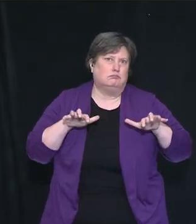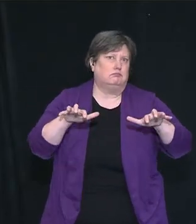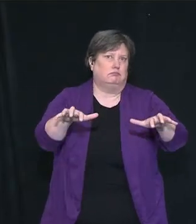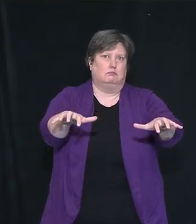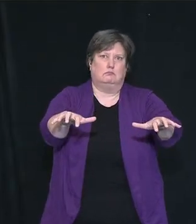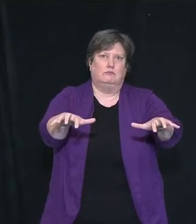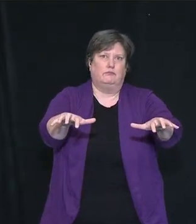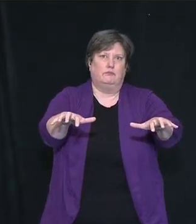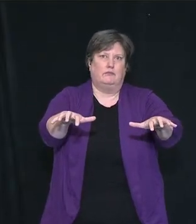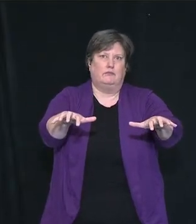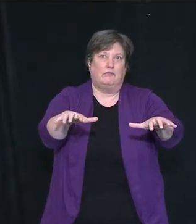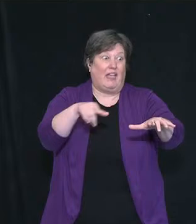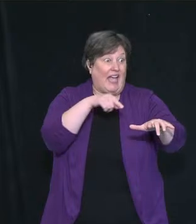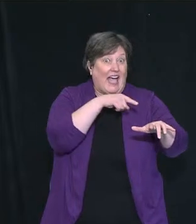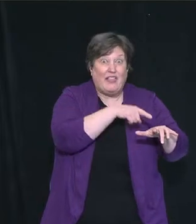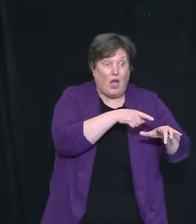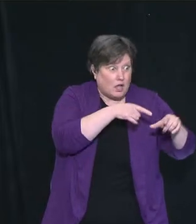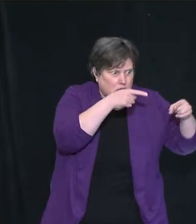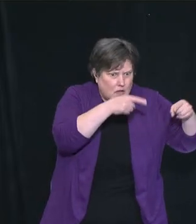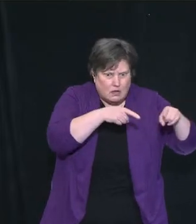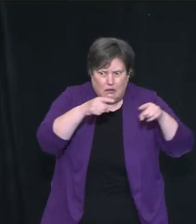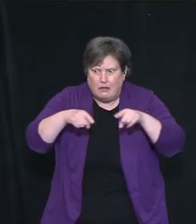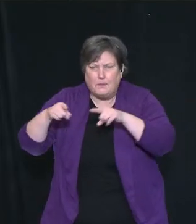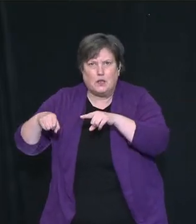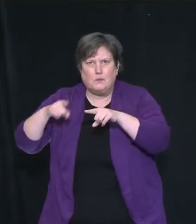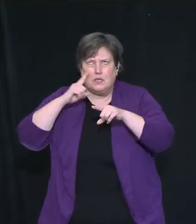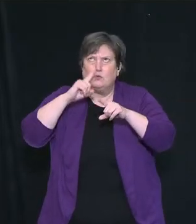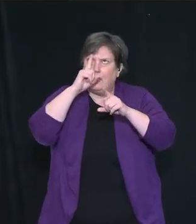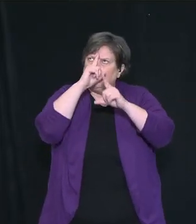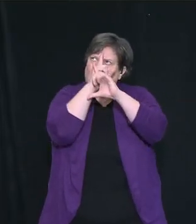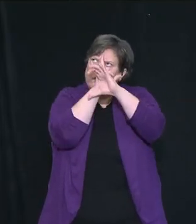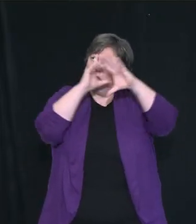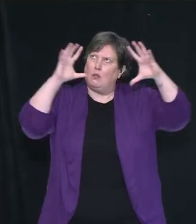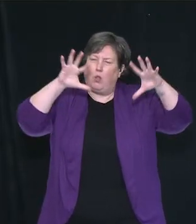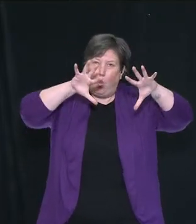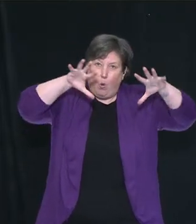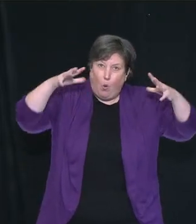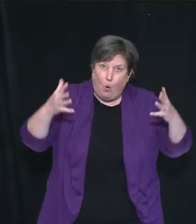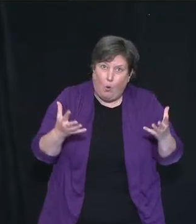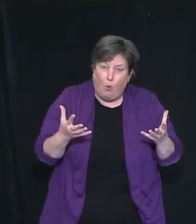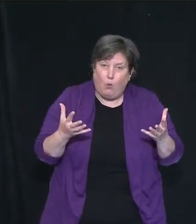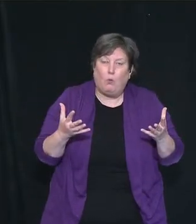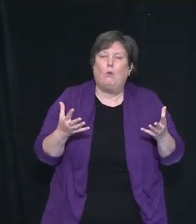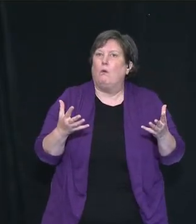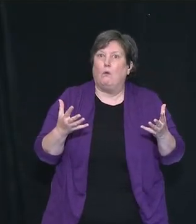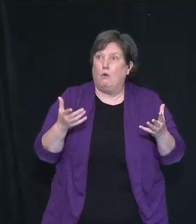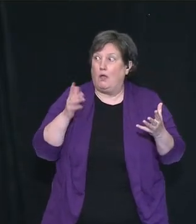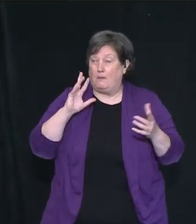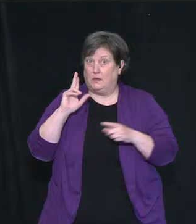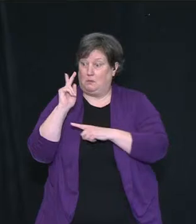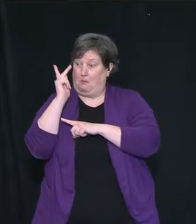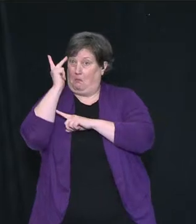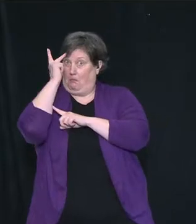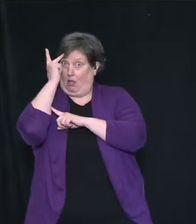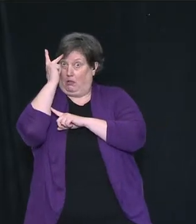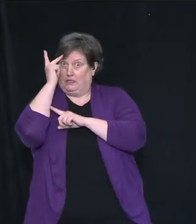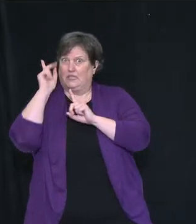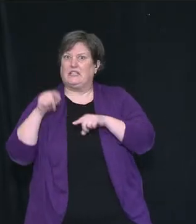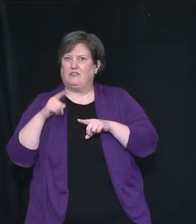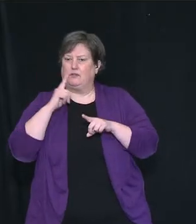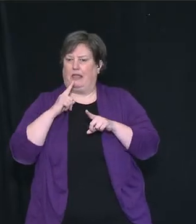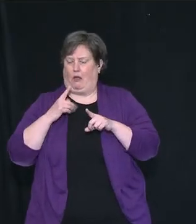all of them speak of the need to consider the whole, politics cannot remain confined to